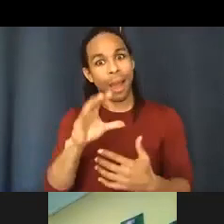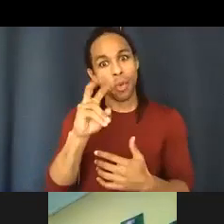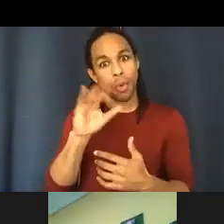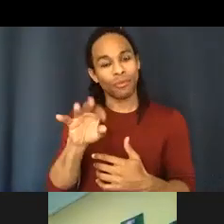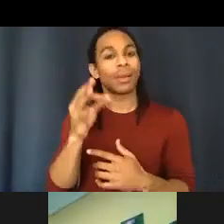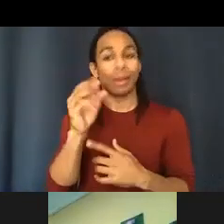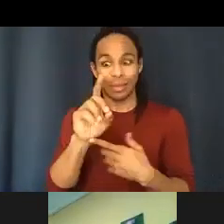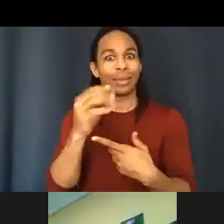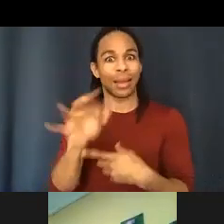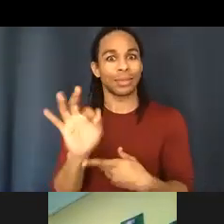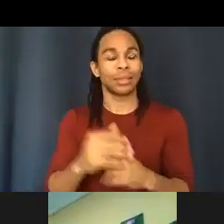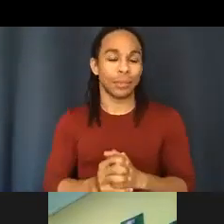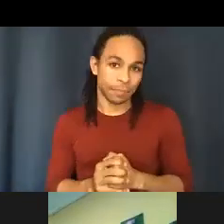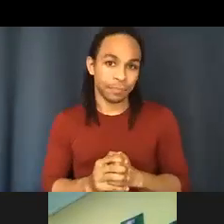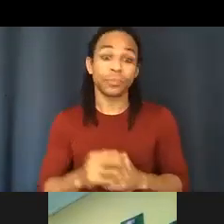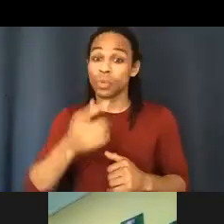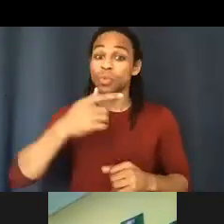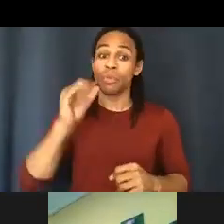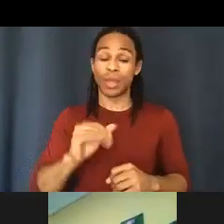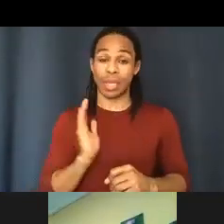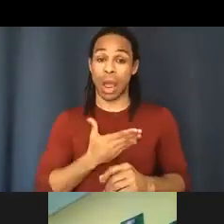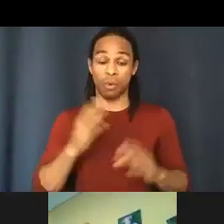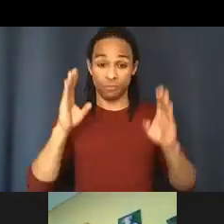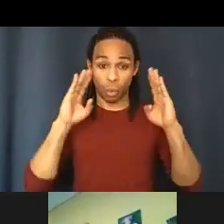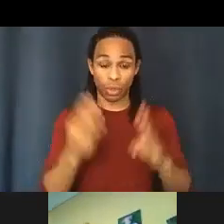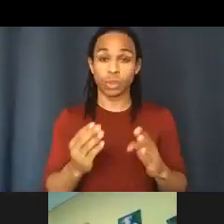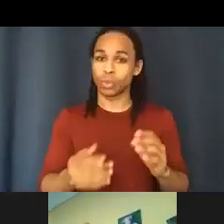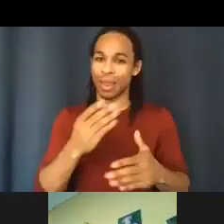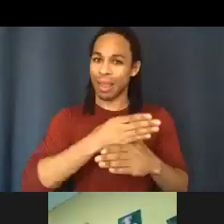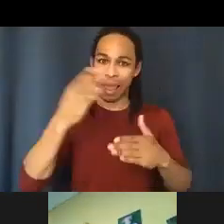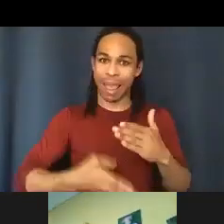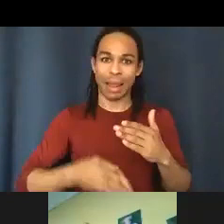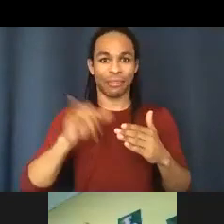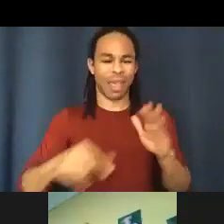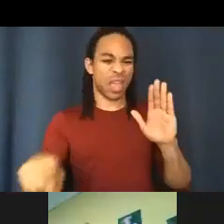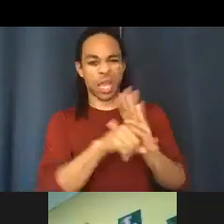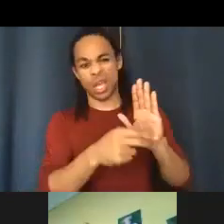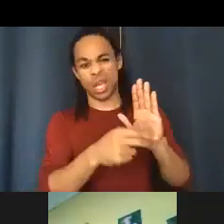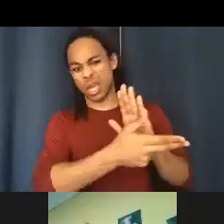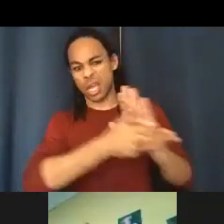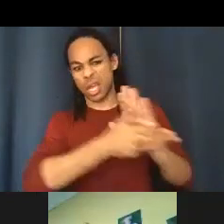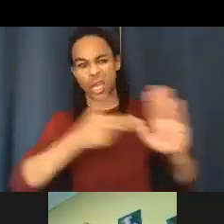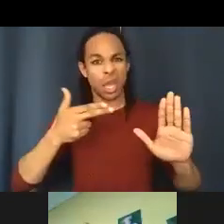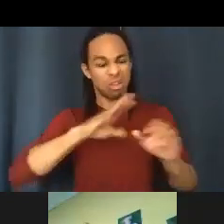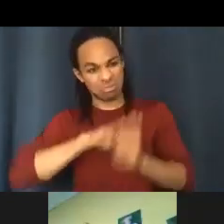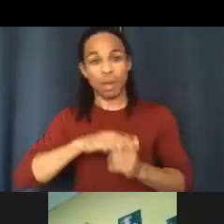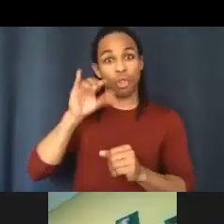stigma and abuse of children, of persons who have been affected by the virus. Next slide, please.